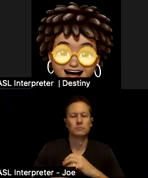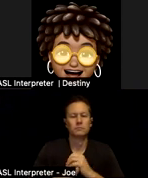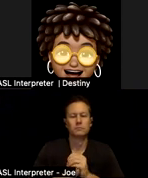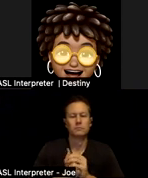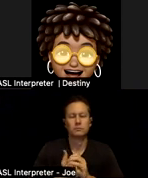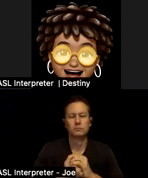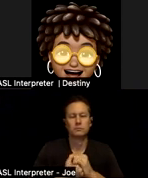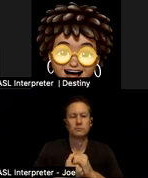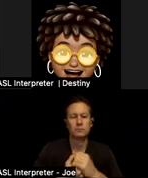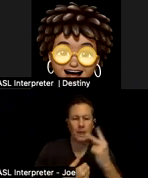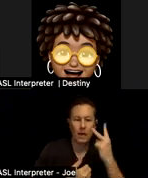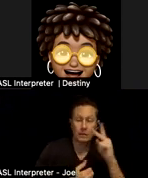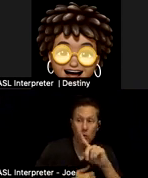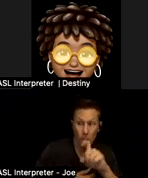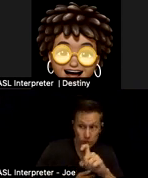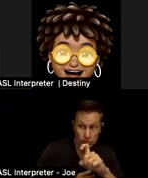I see a question. Yes.